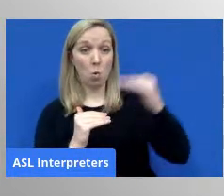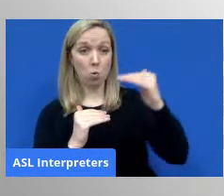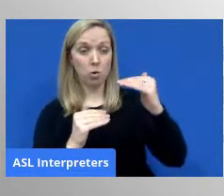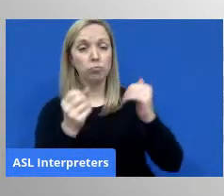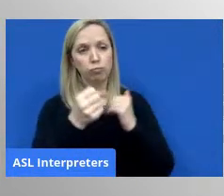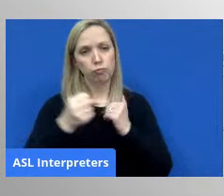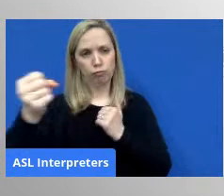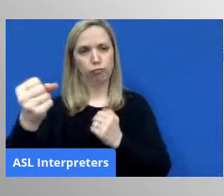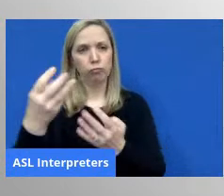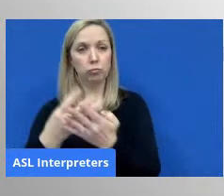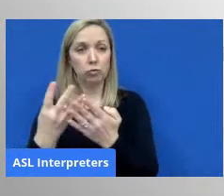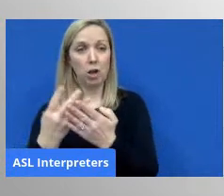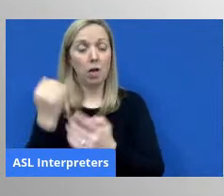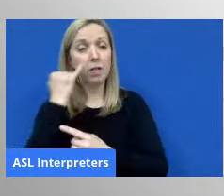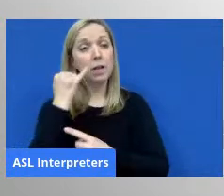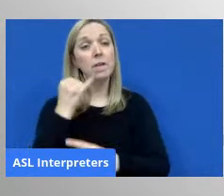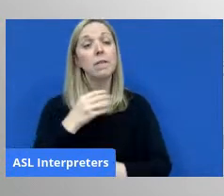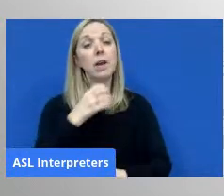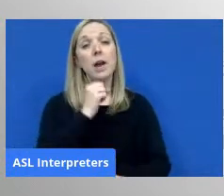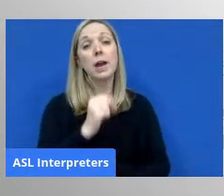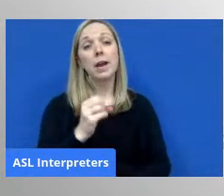to juvenile court.